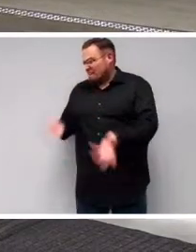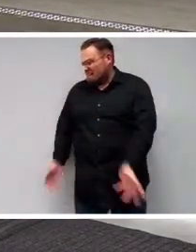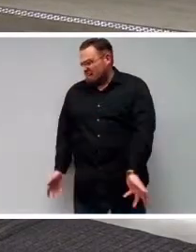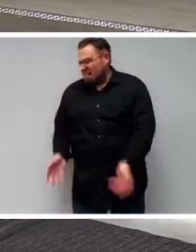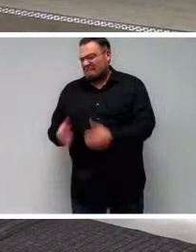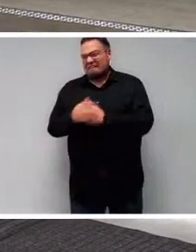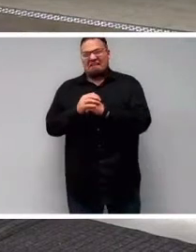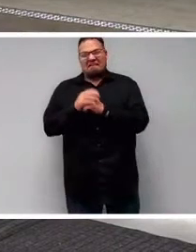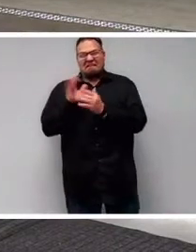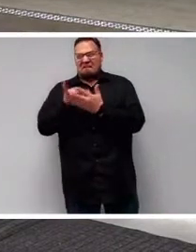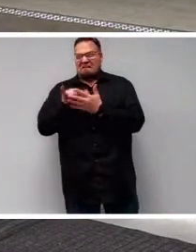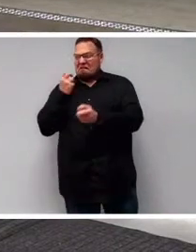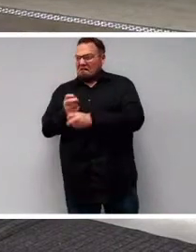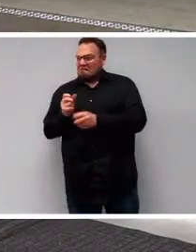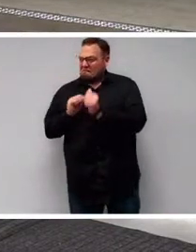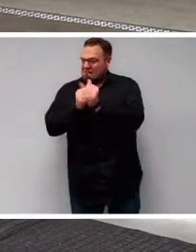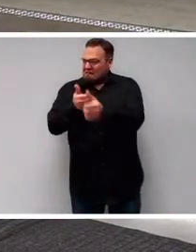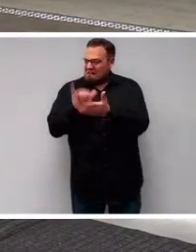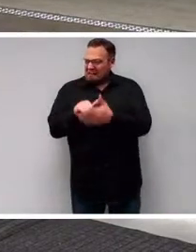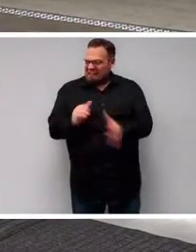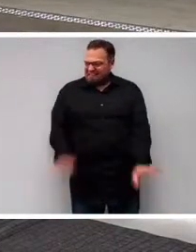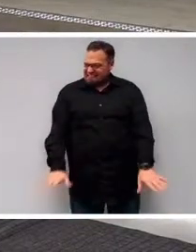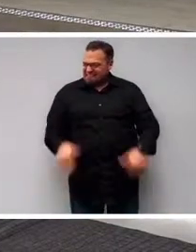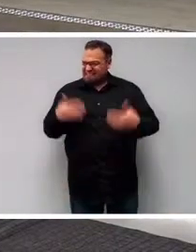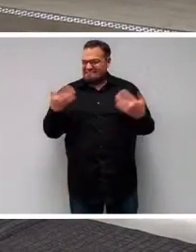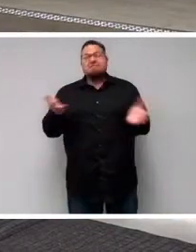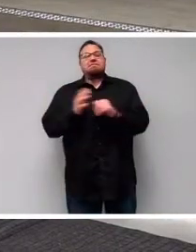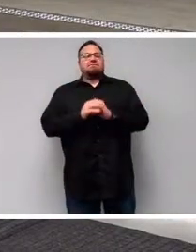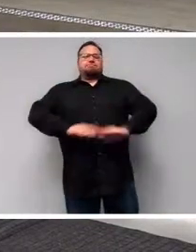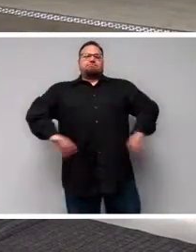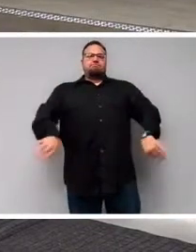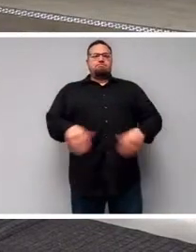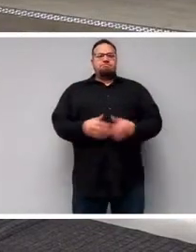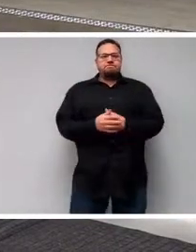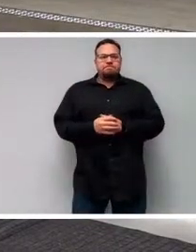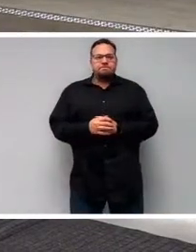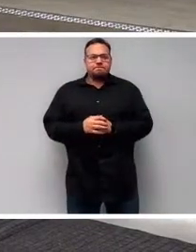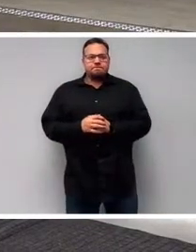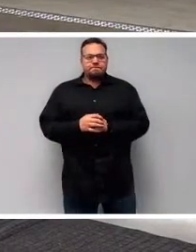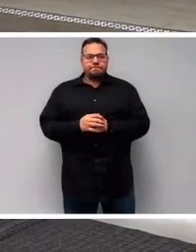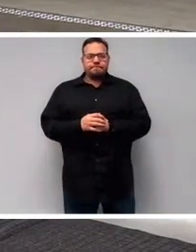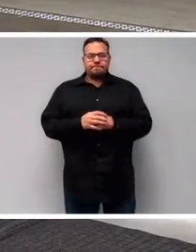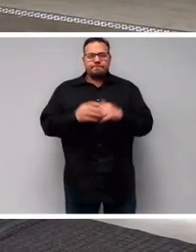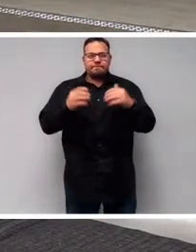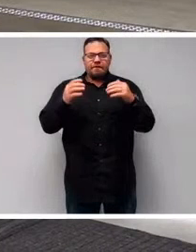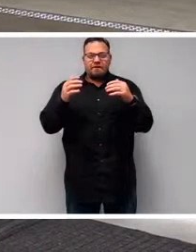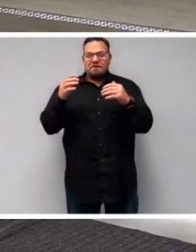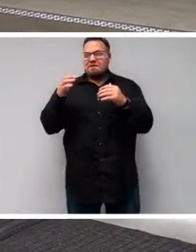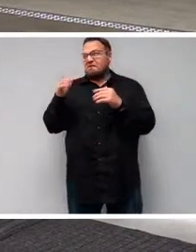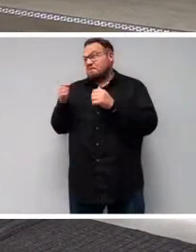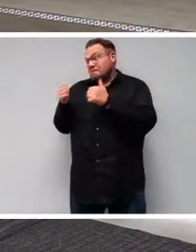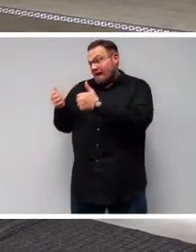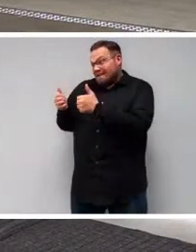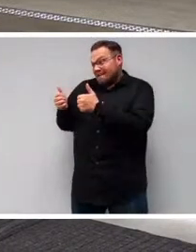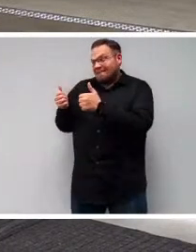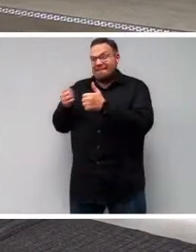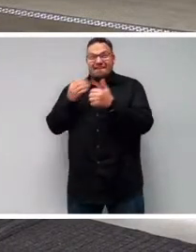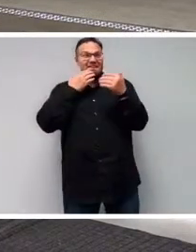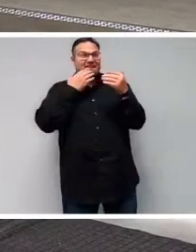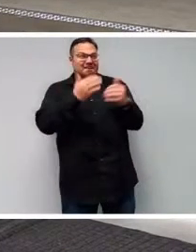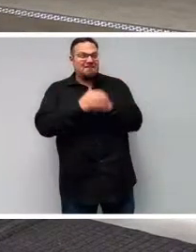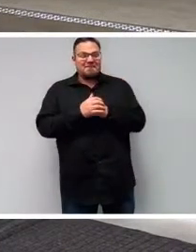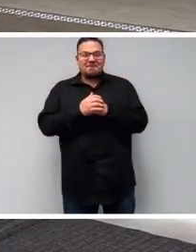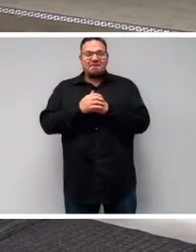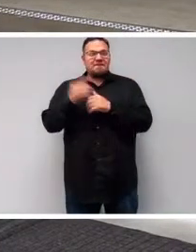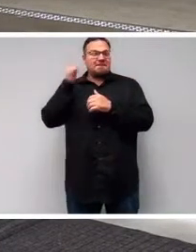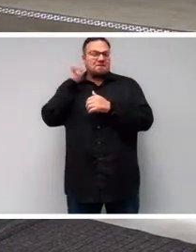follow. Nice work. Nice work. You got this, Mike. All right. Thank you. Well, it sounds like we